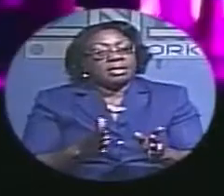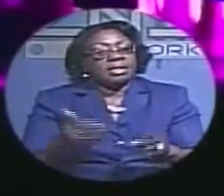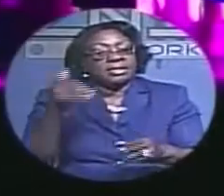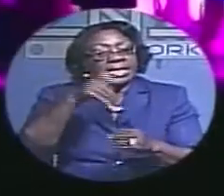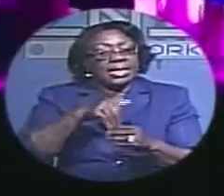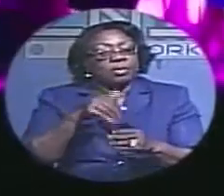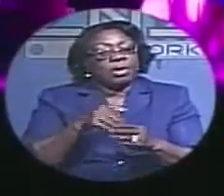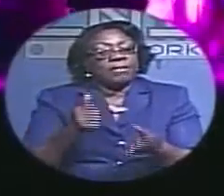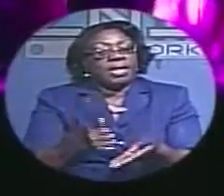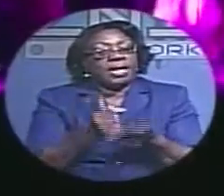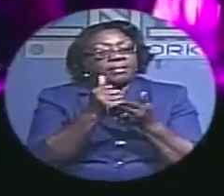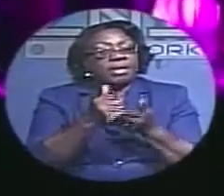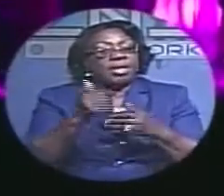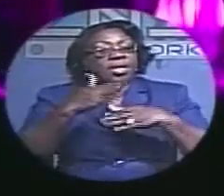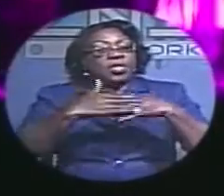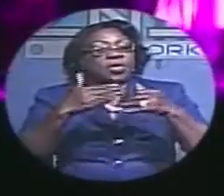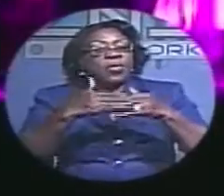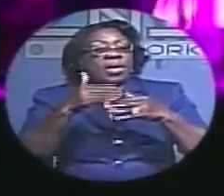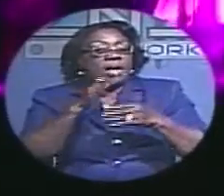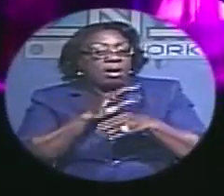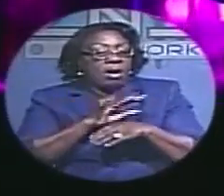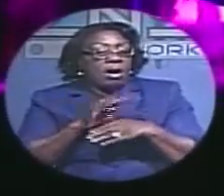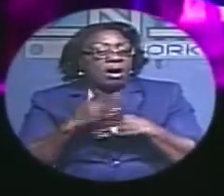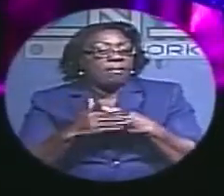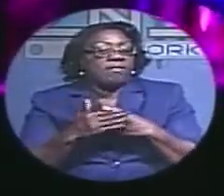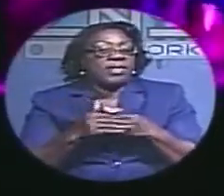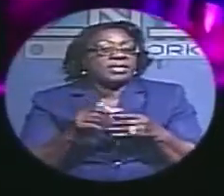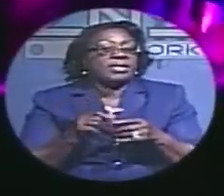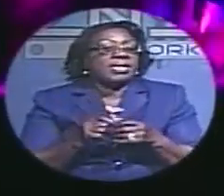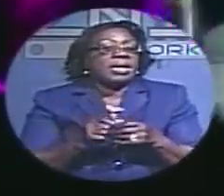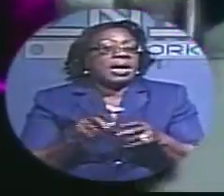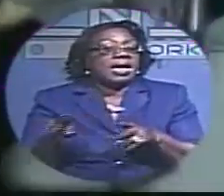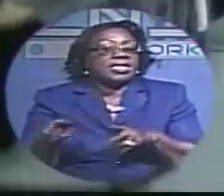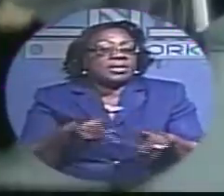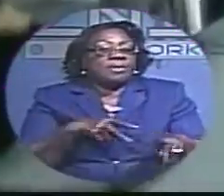has also helped to build her confidence as a performance artist.